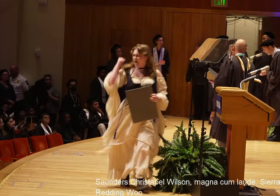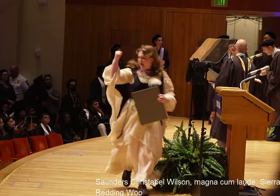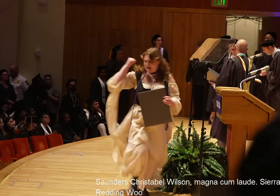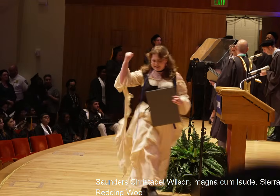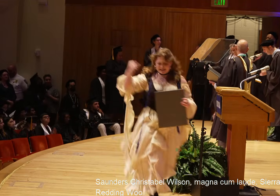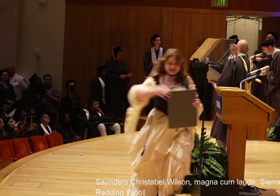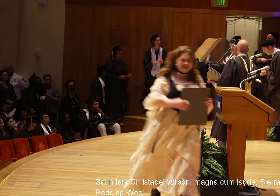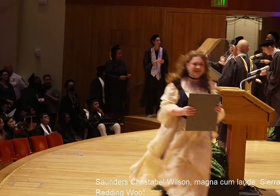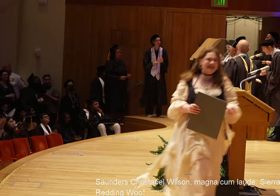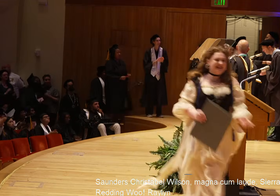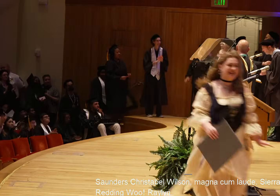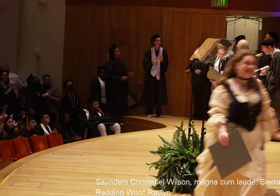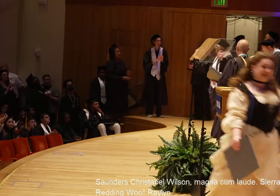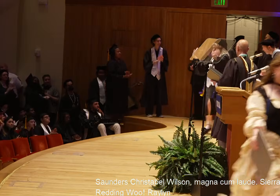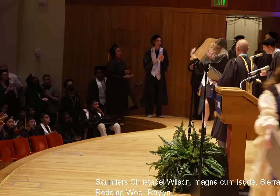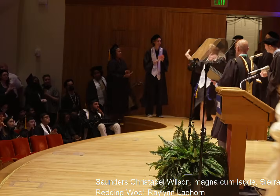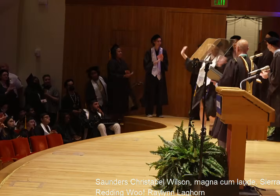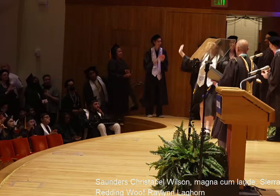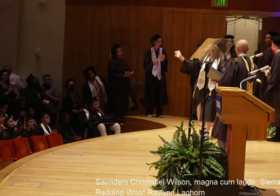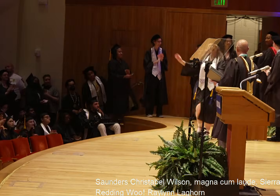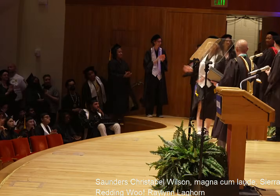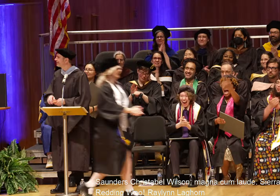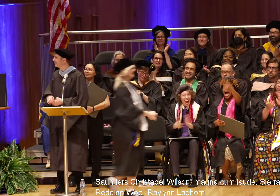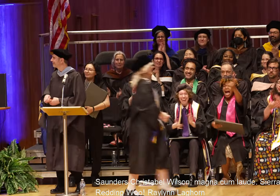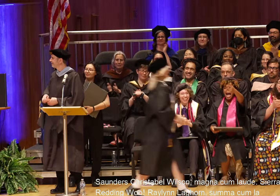Braylon Lawhorn, summa cum laude.